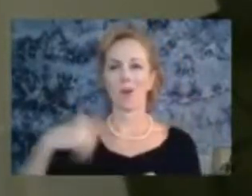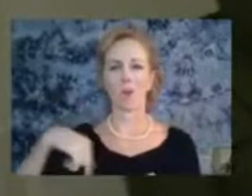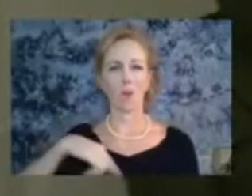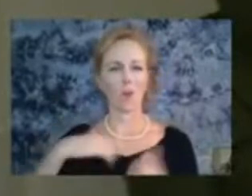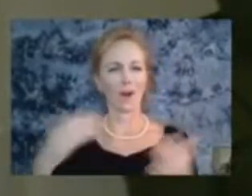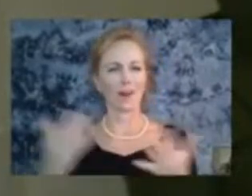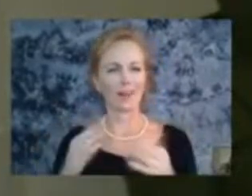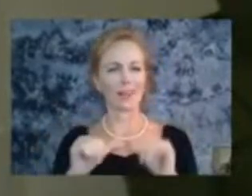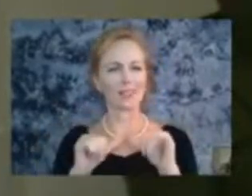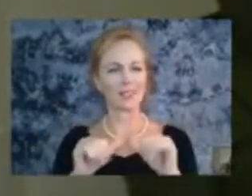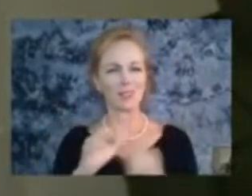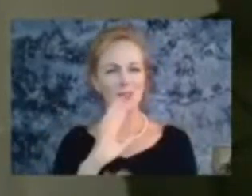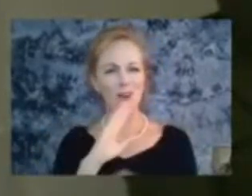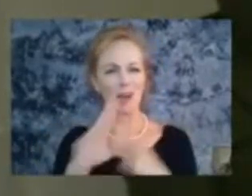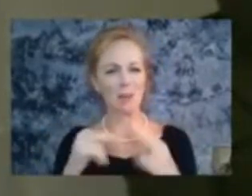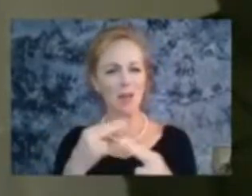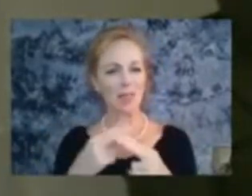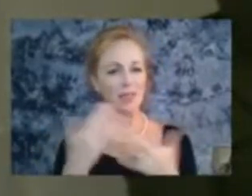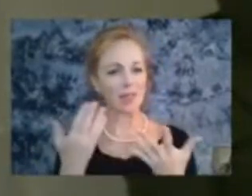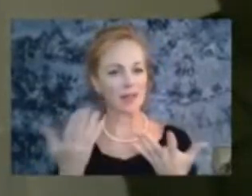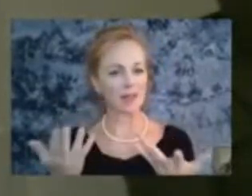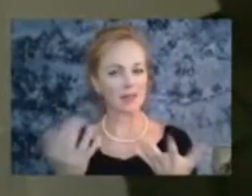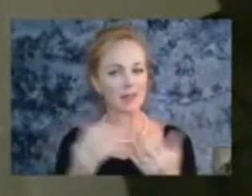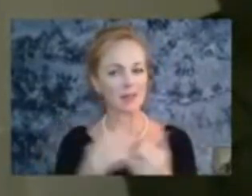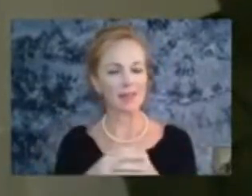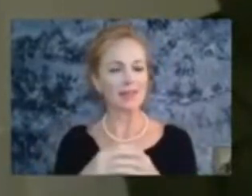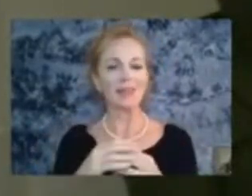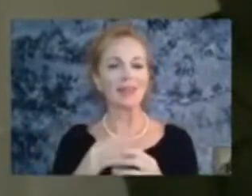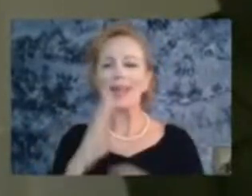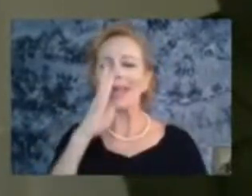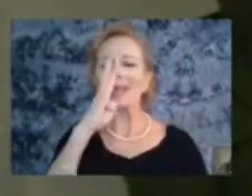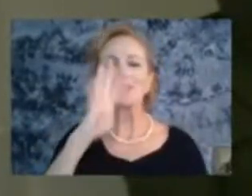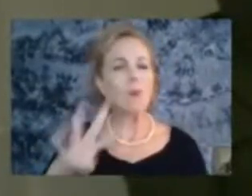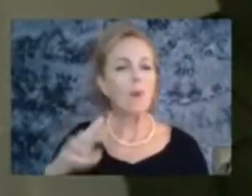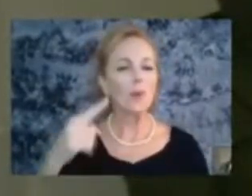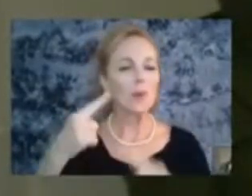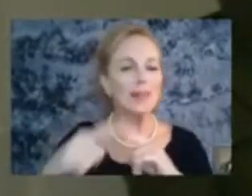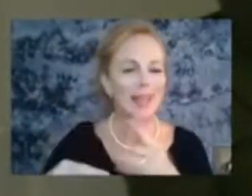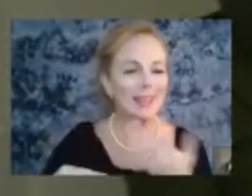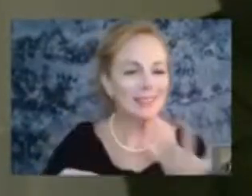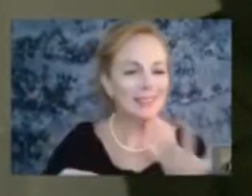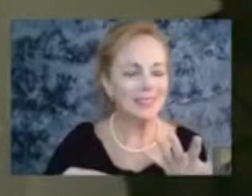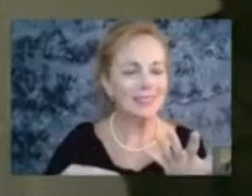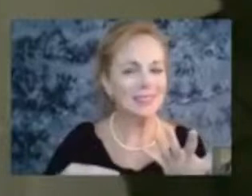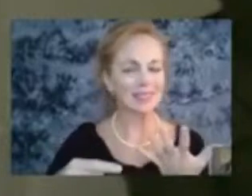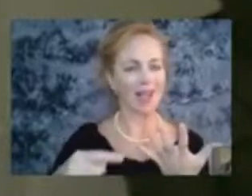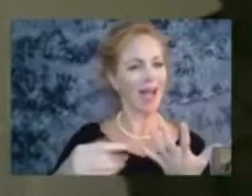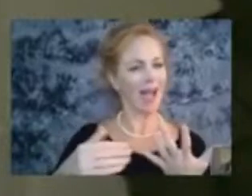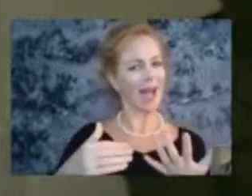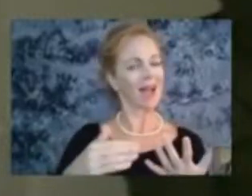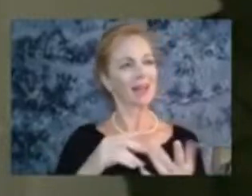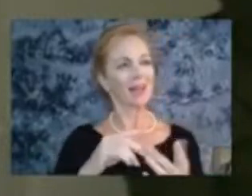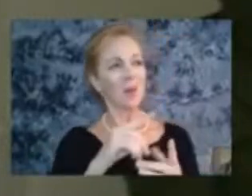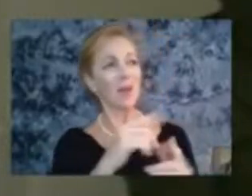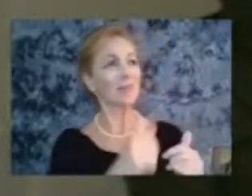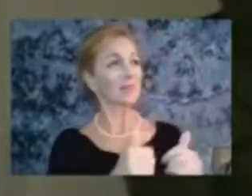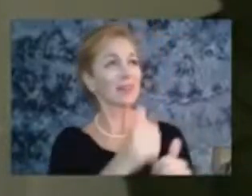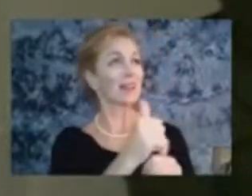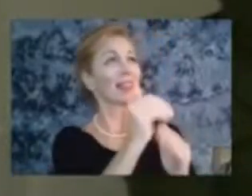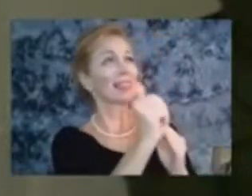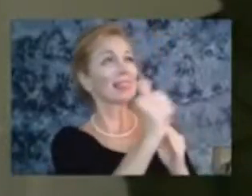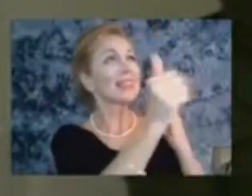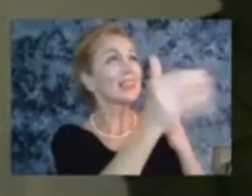about that, and we can't ignore that we have leaders in